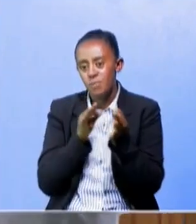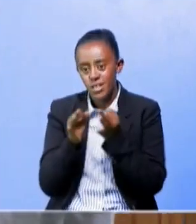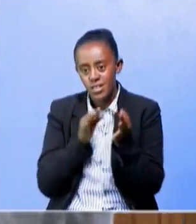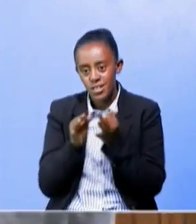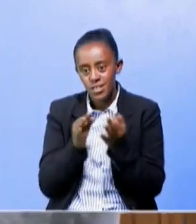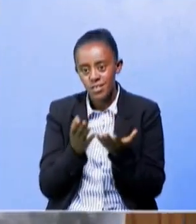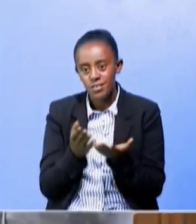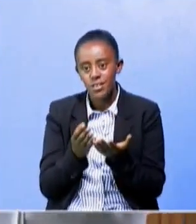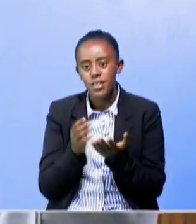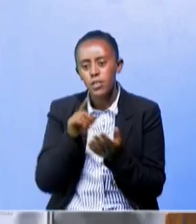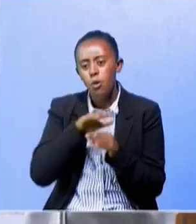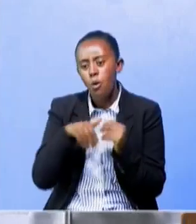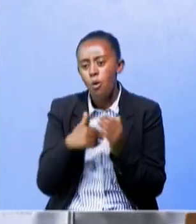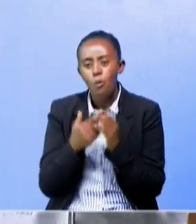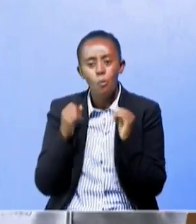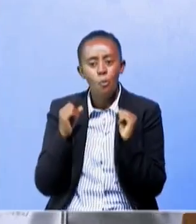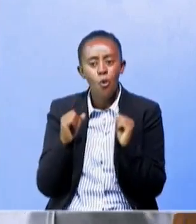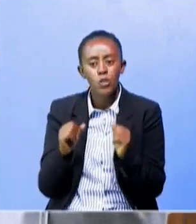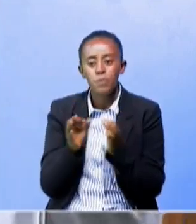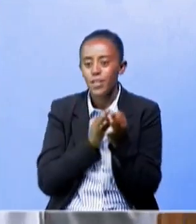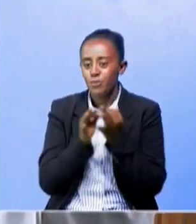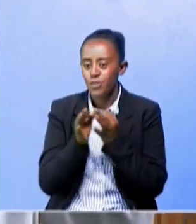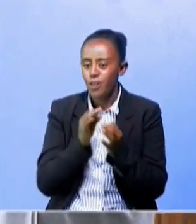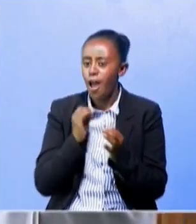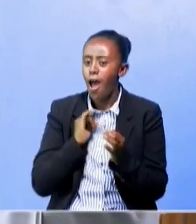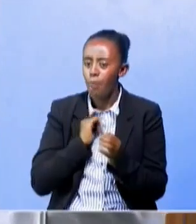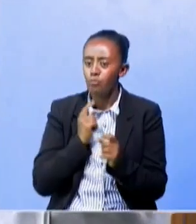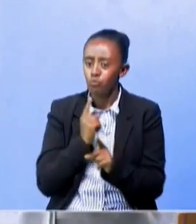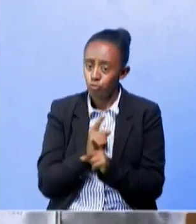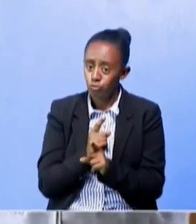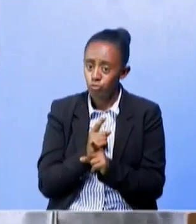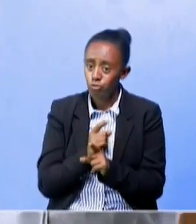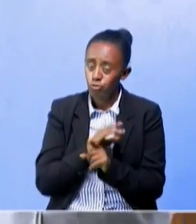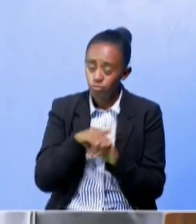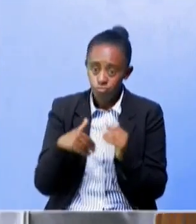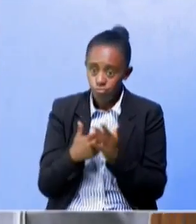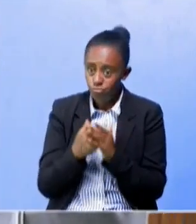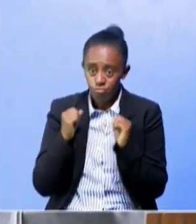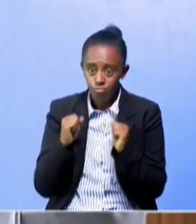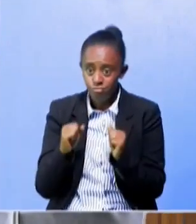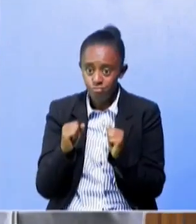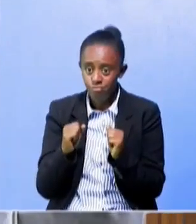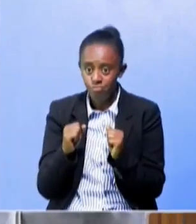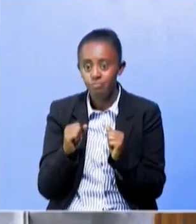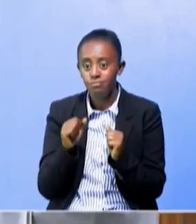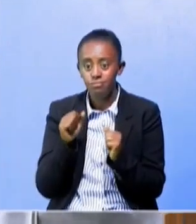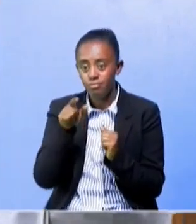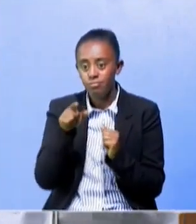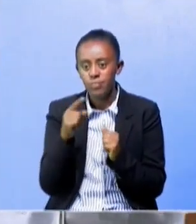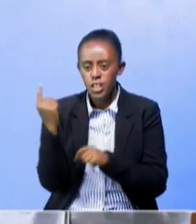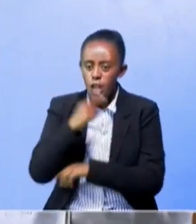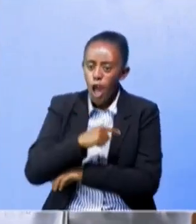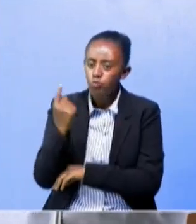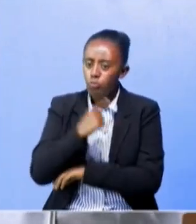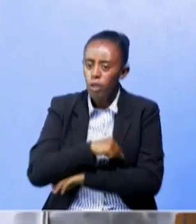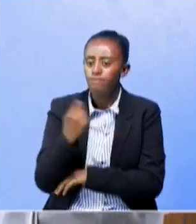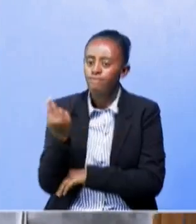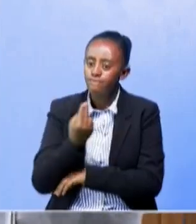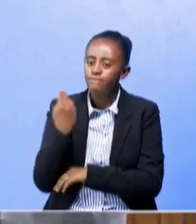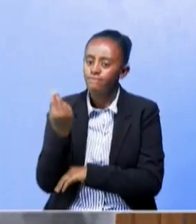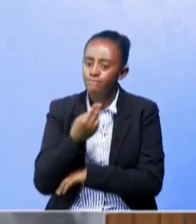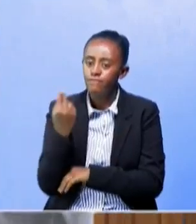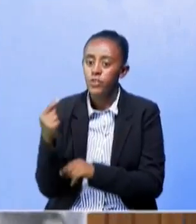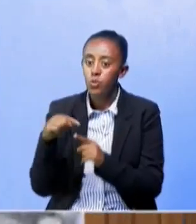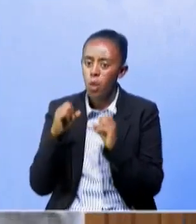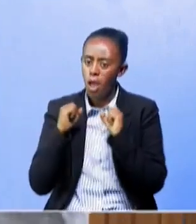all possible expressions. I'm sure if you are doing all these expressions in your day-to-day life, right, you are able